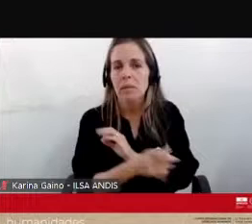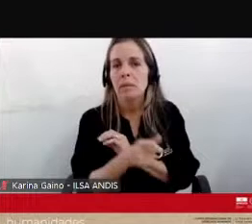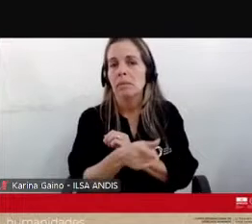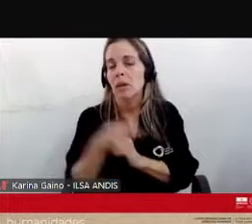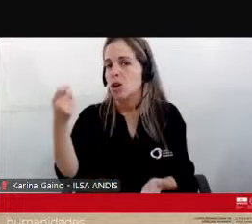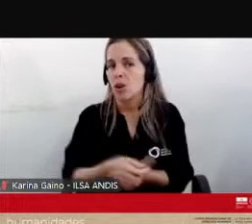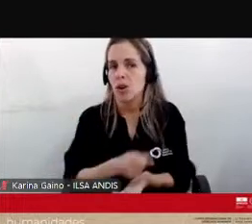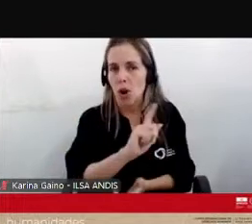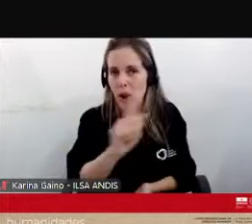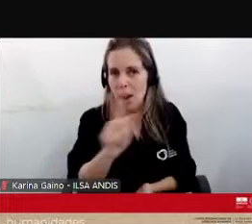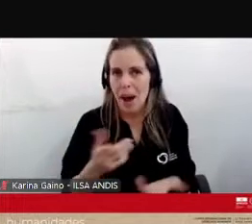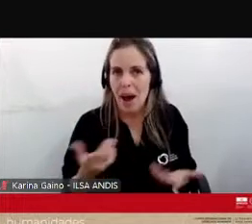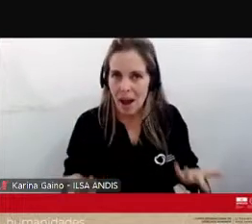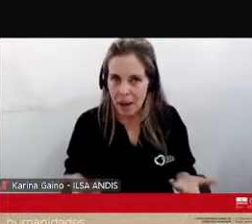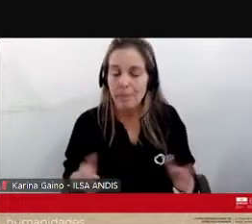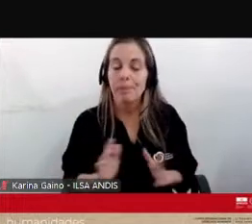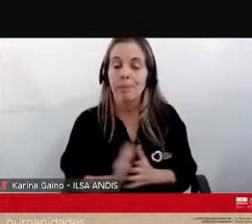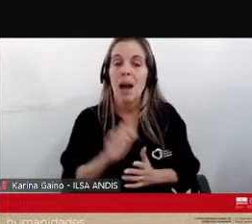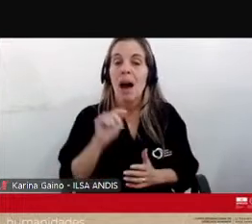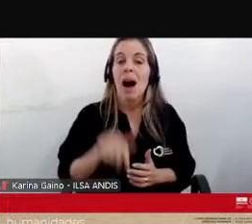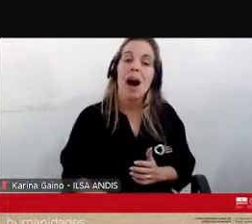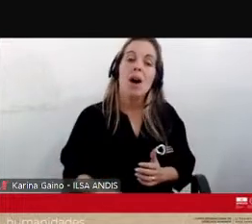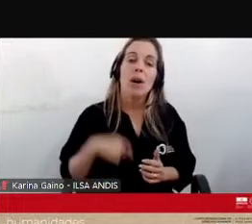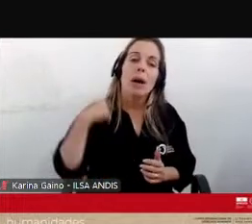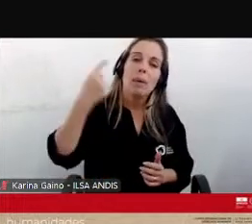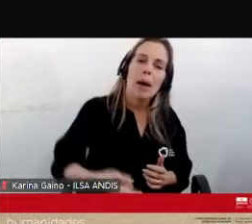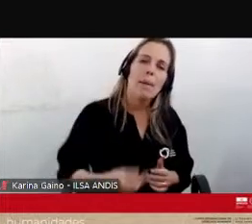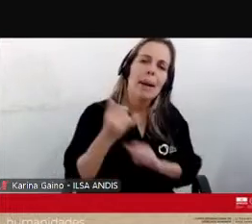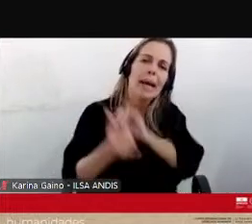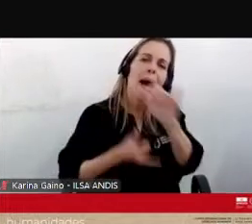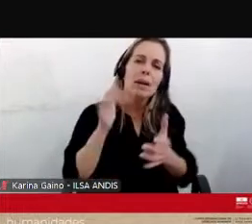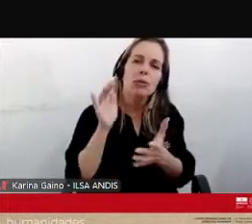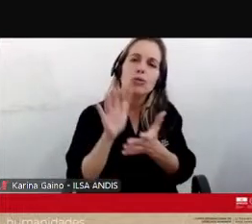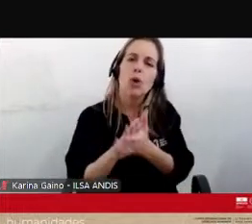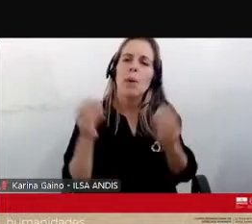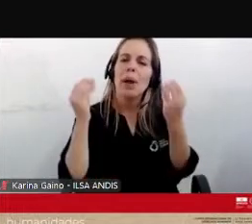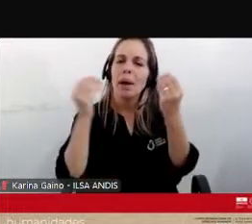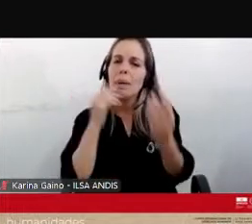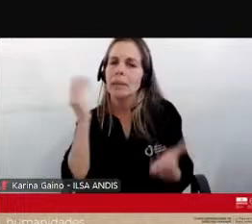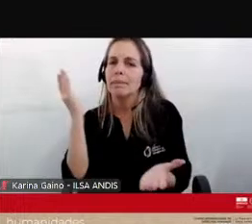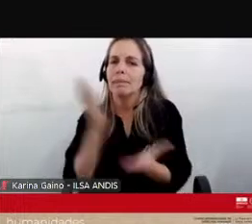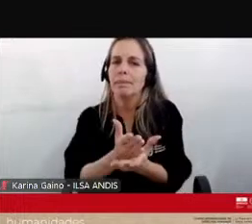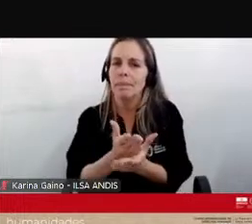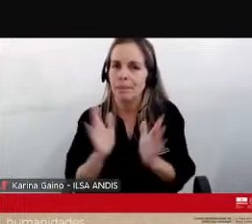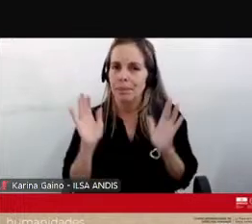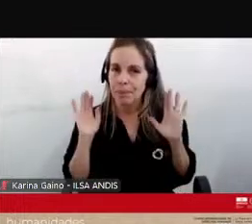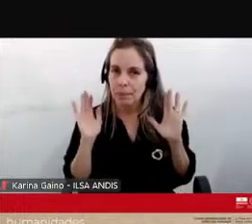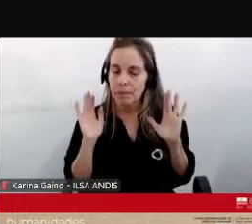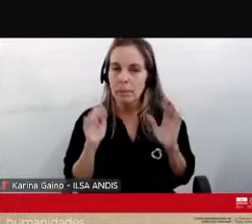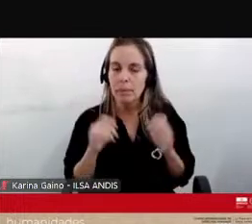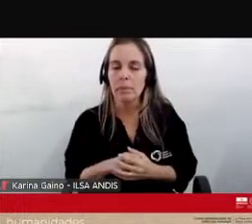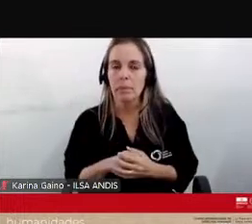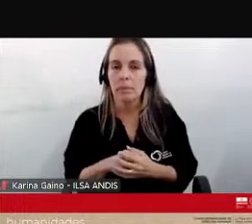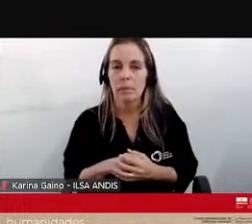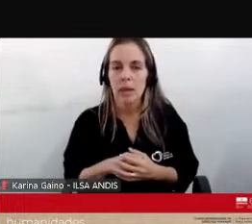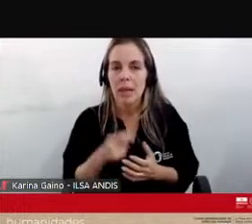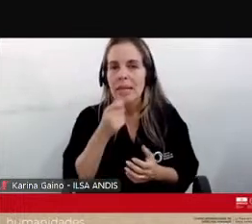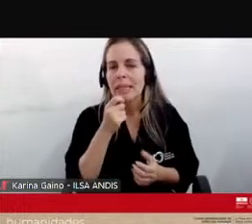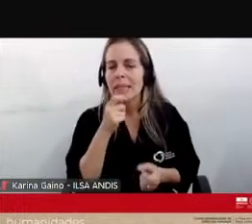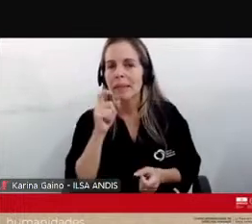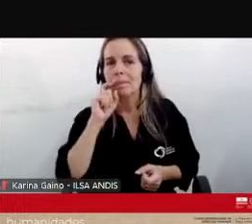So I'm going to now go through the indicators of threat or menace of penalty. So we have,